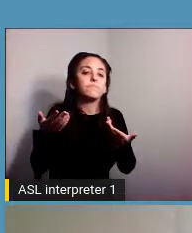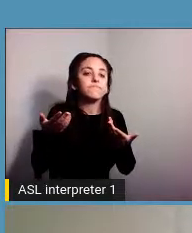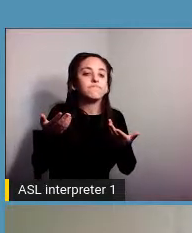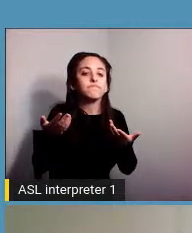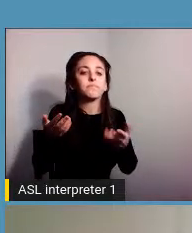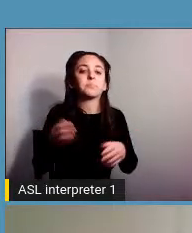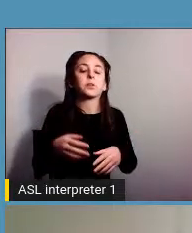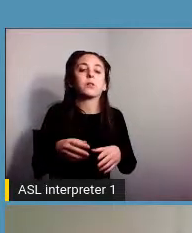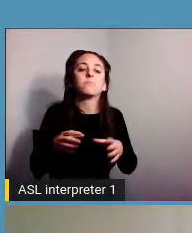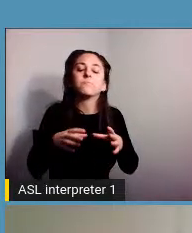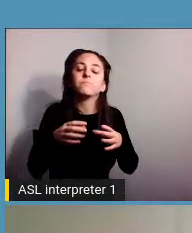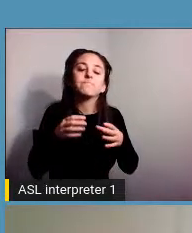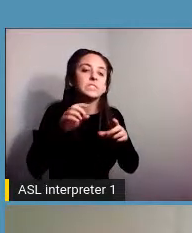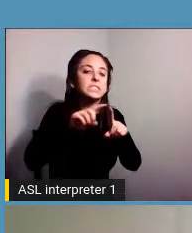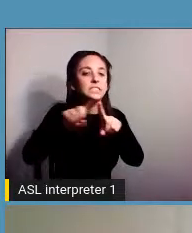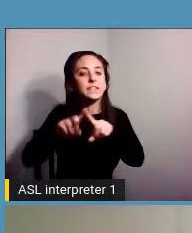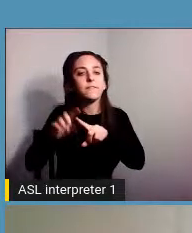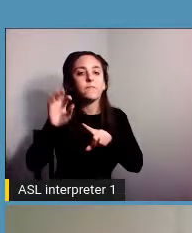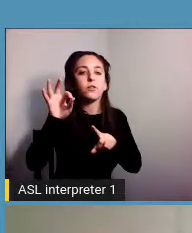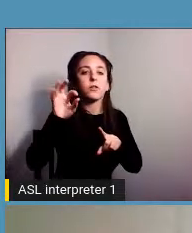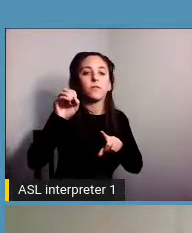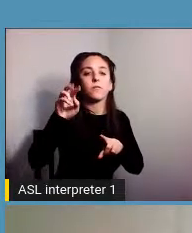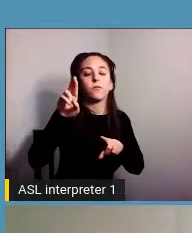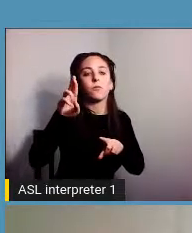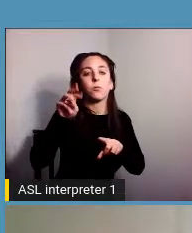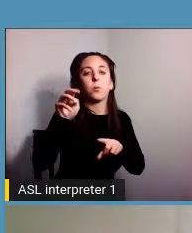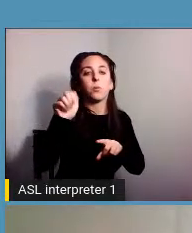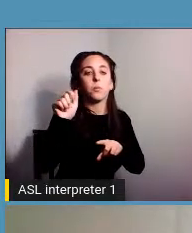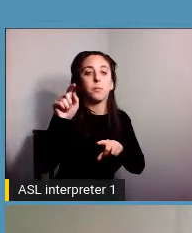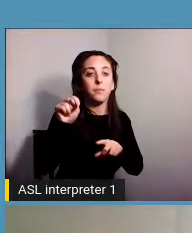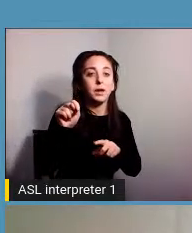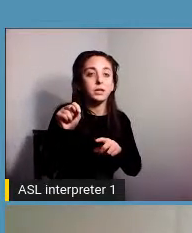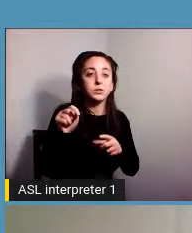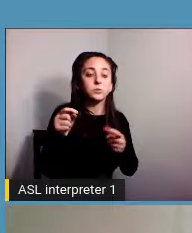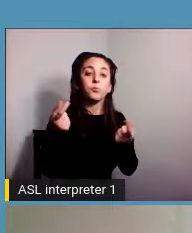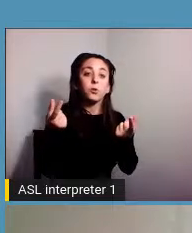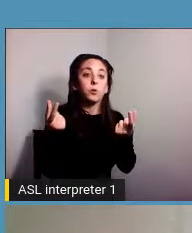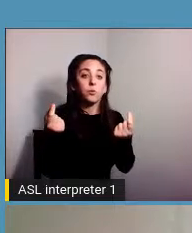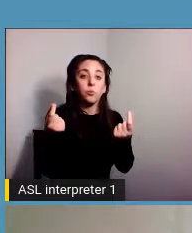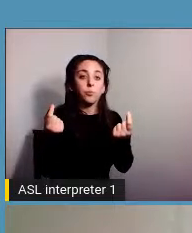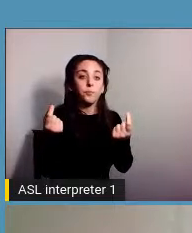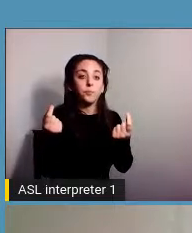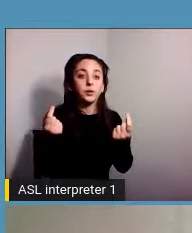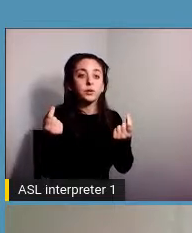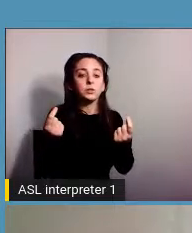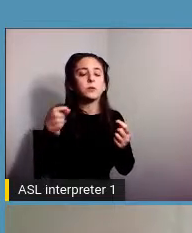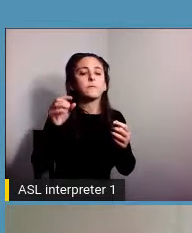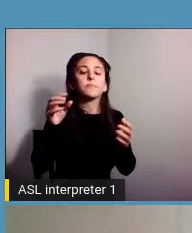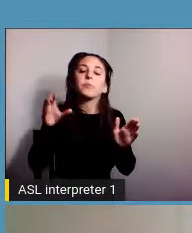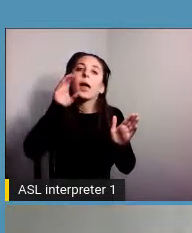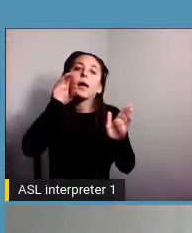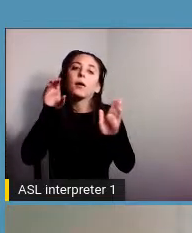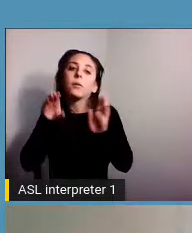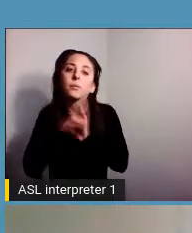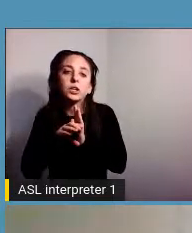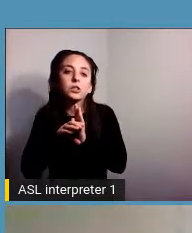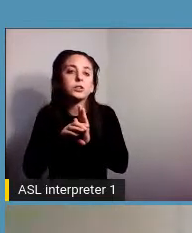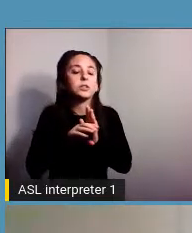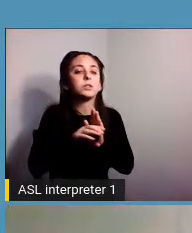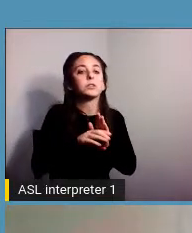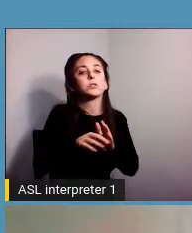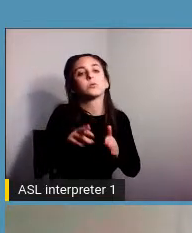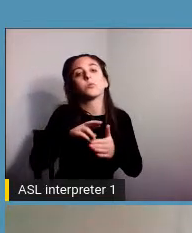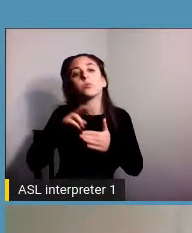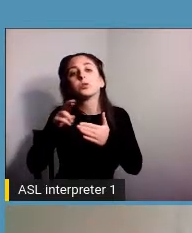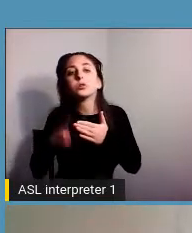in a couple of formats, METS or BAGIT. And what that does is it takes all of my images, my results, my work